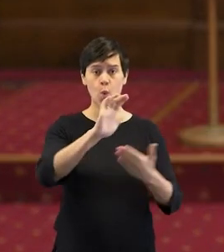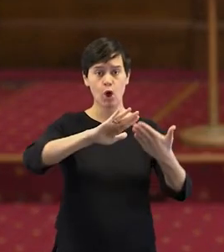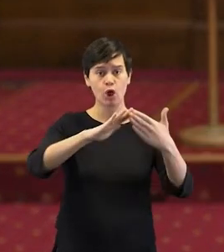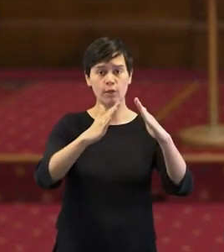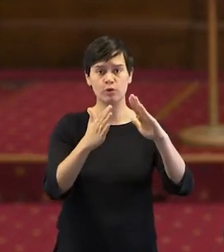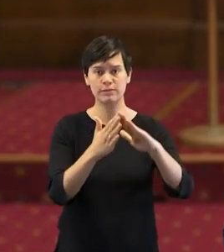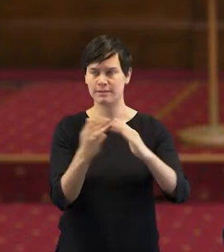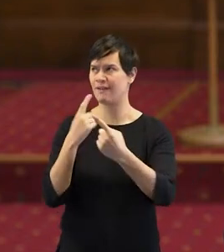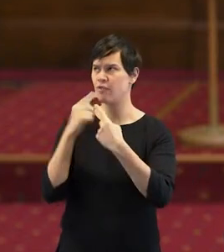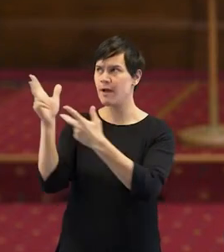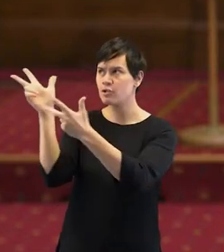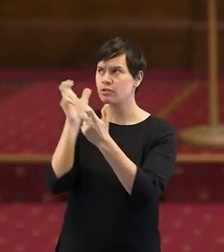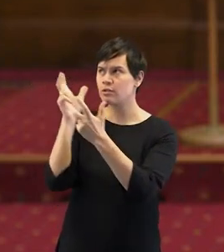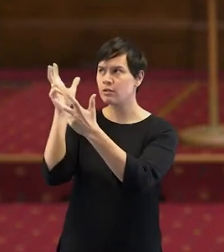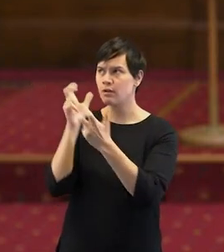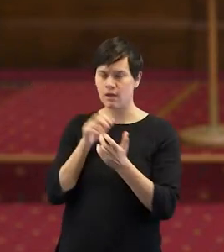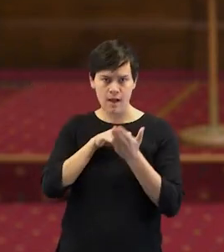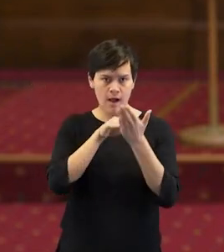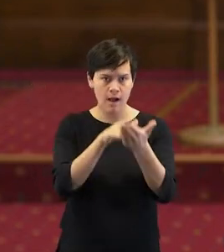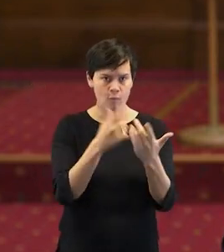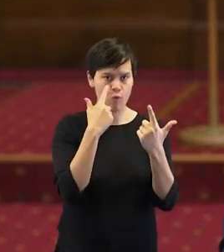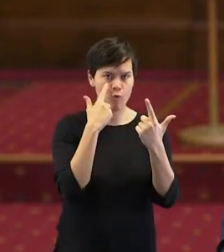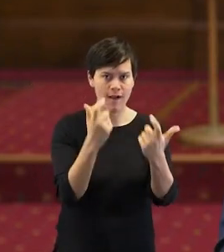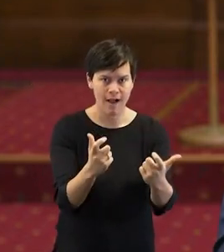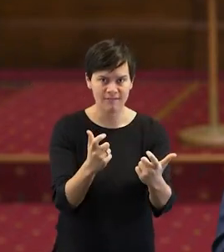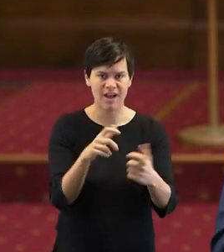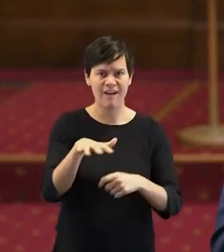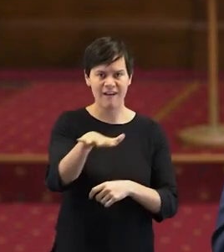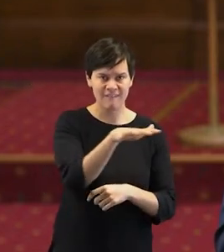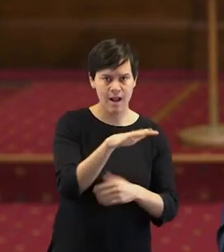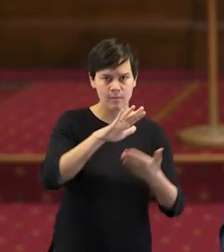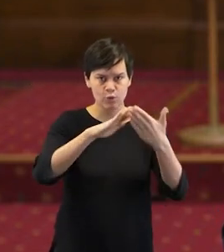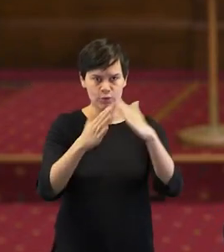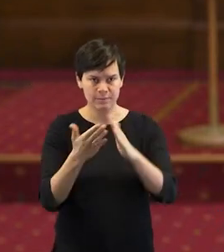Tēnei e mihi atu nei ki a koutou katoa, nau mai haere mai,